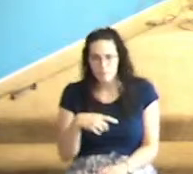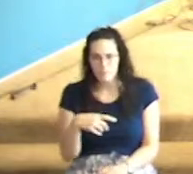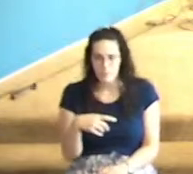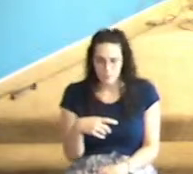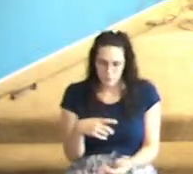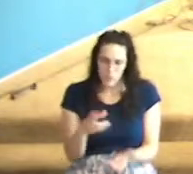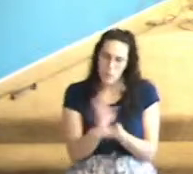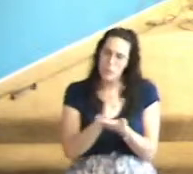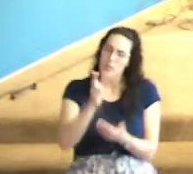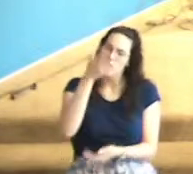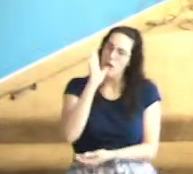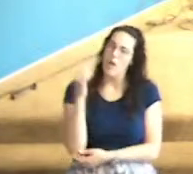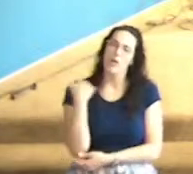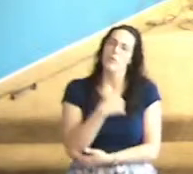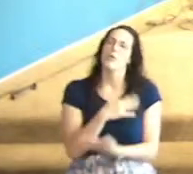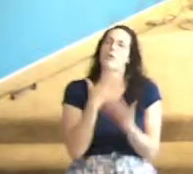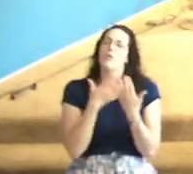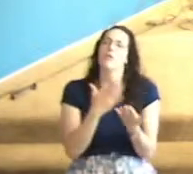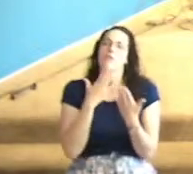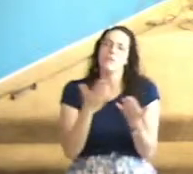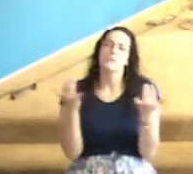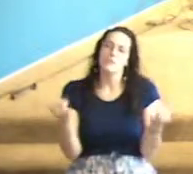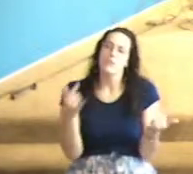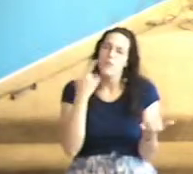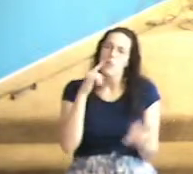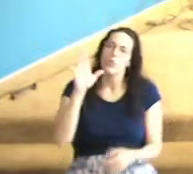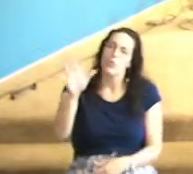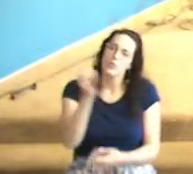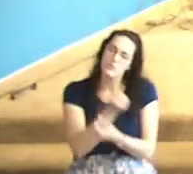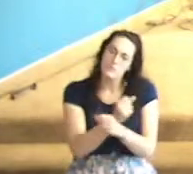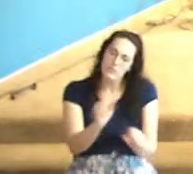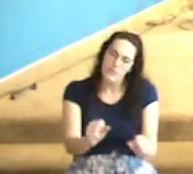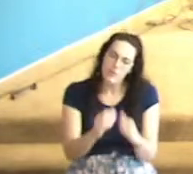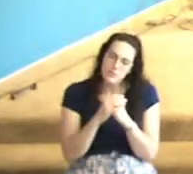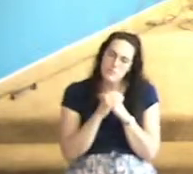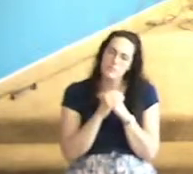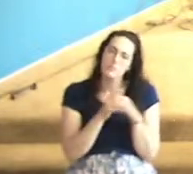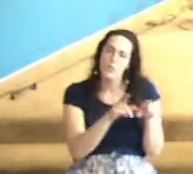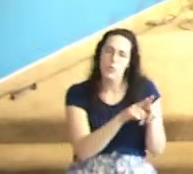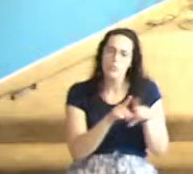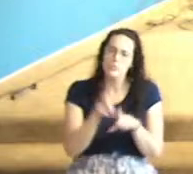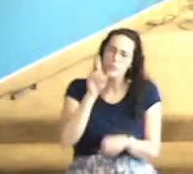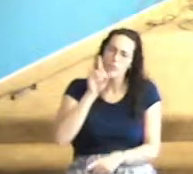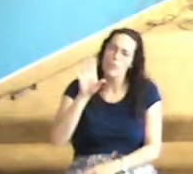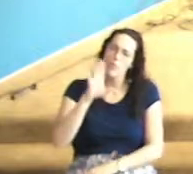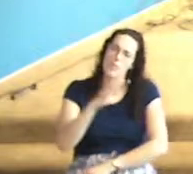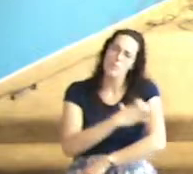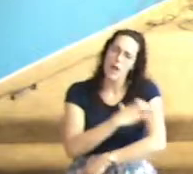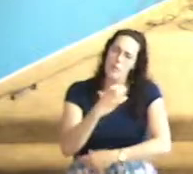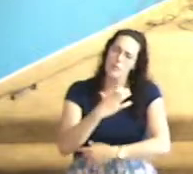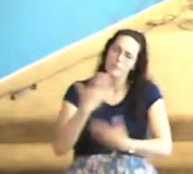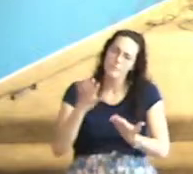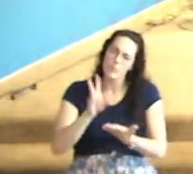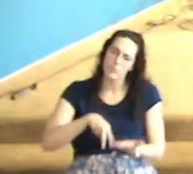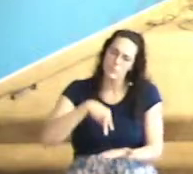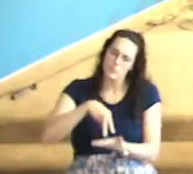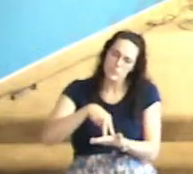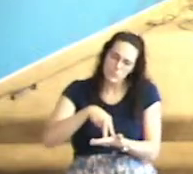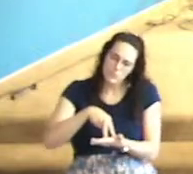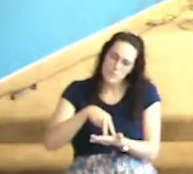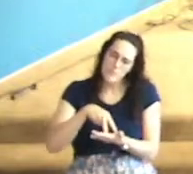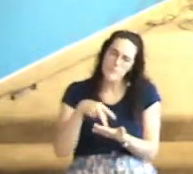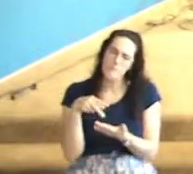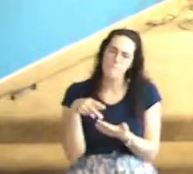Holy God, we are thankful today for your sacrifice, but also for the power of the resurrection that